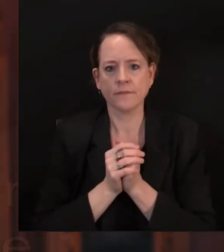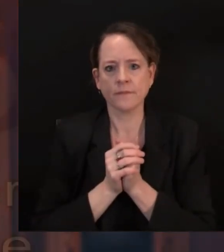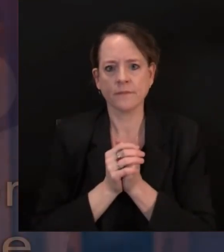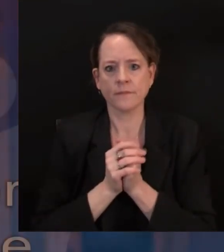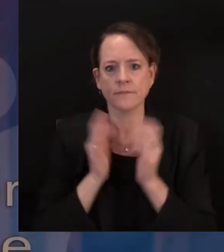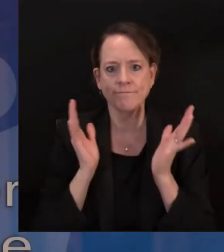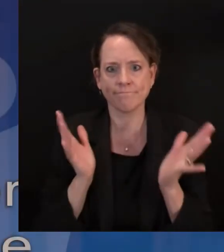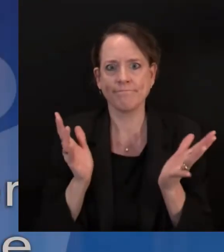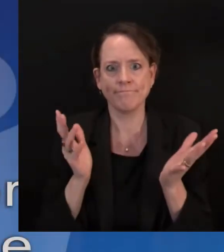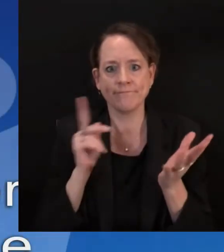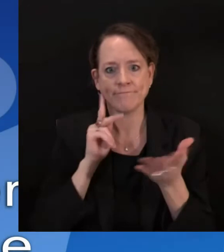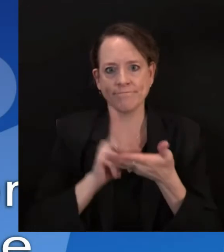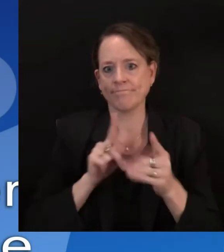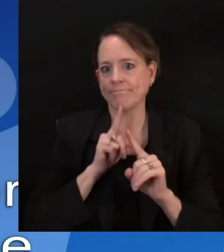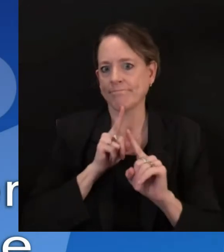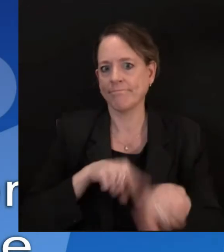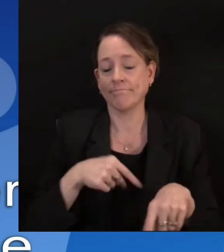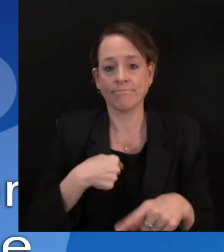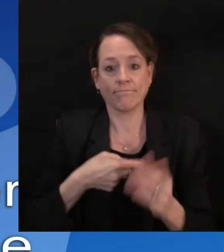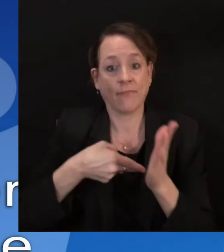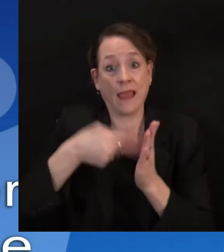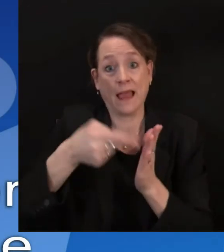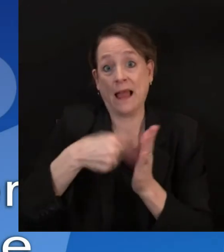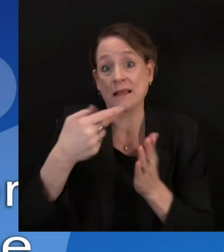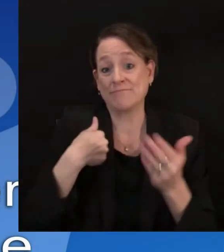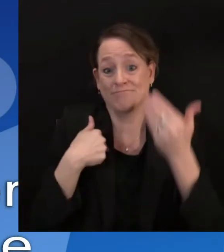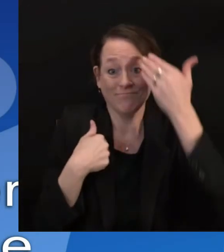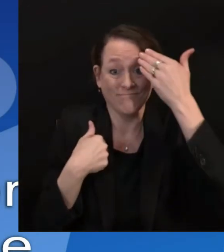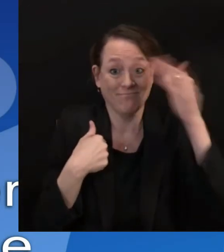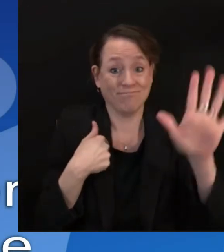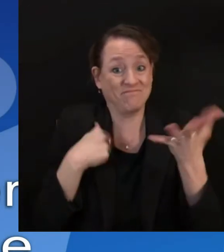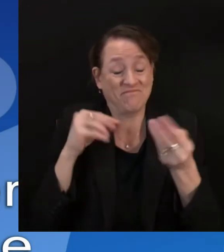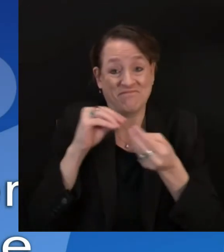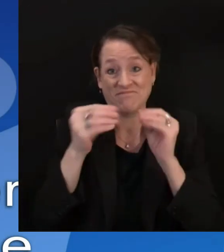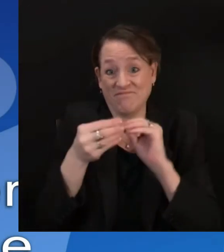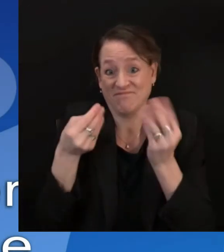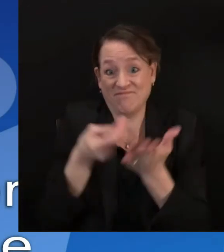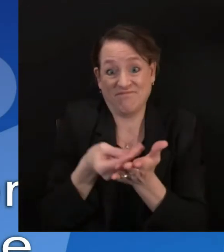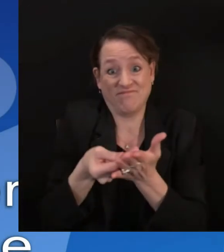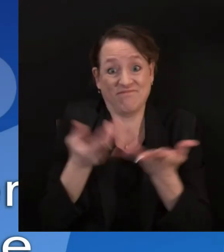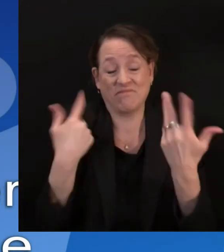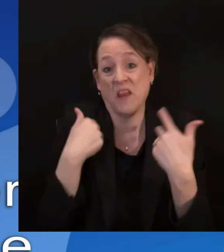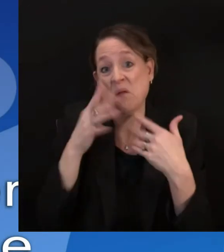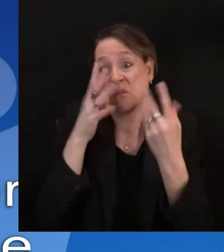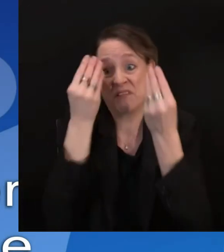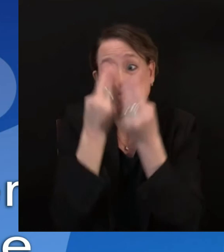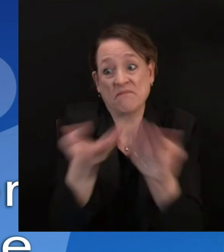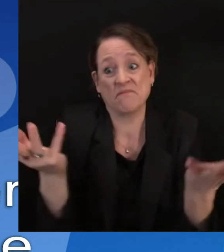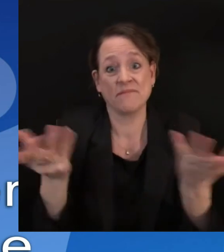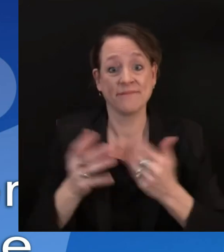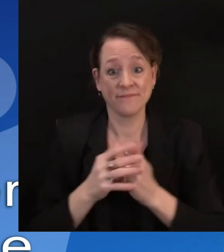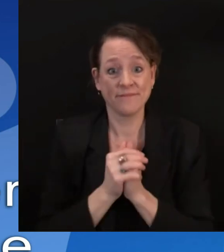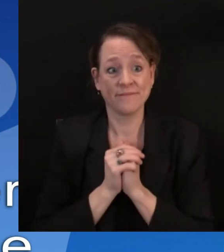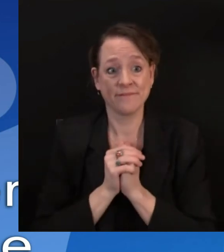Thanks, Stephanie. Now to Terry Kovarik from Door County Daily News. Terry?